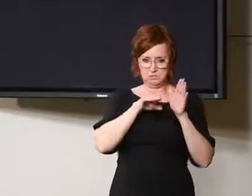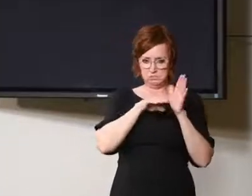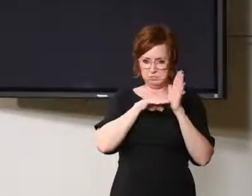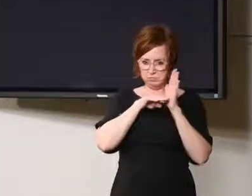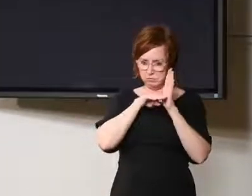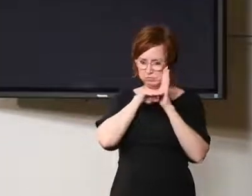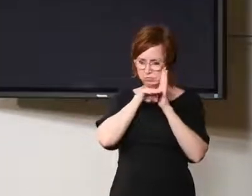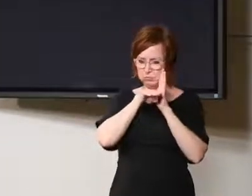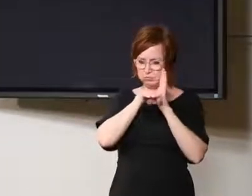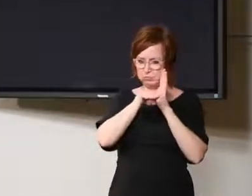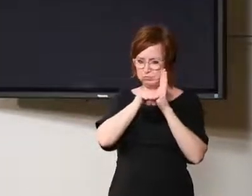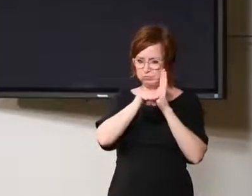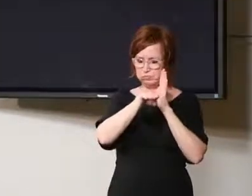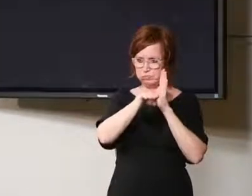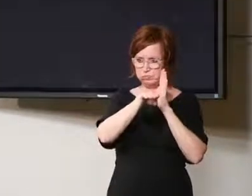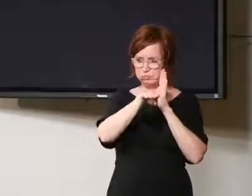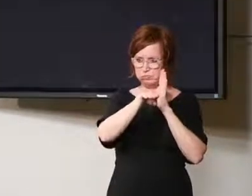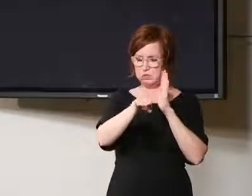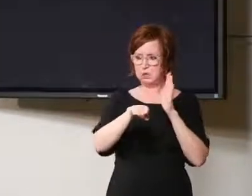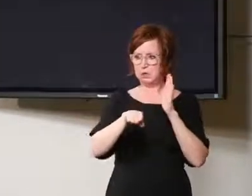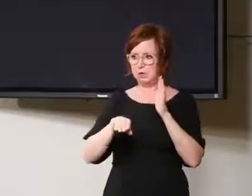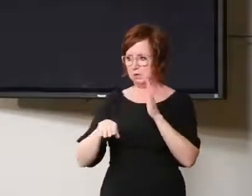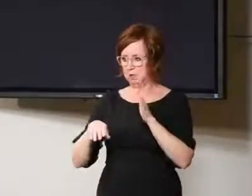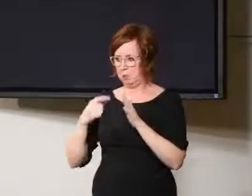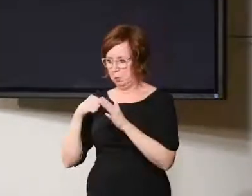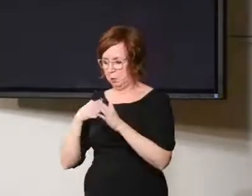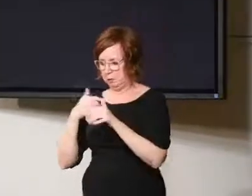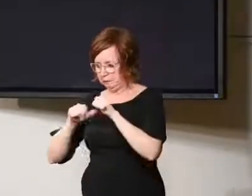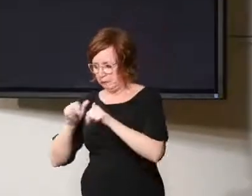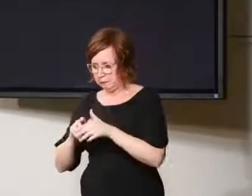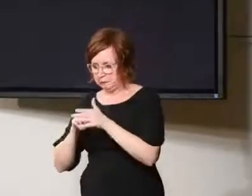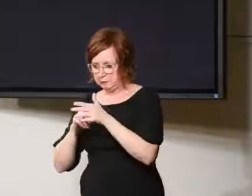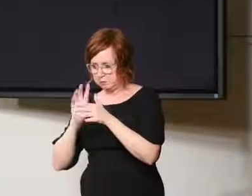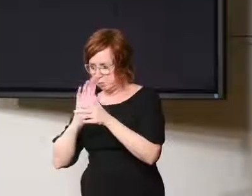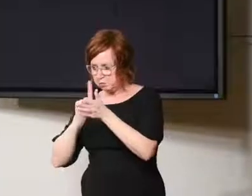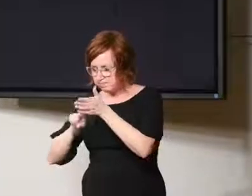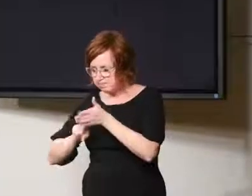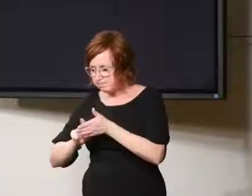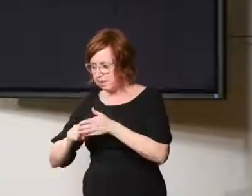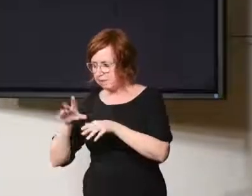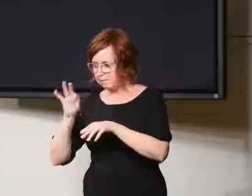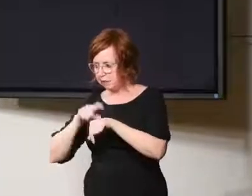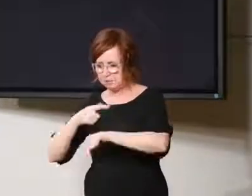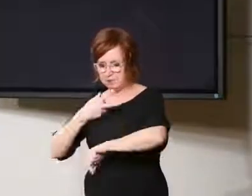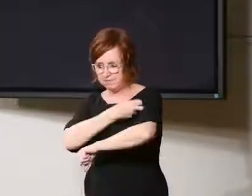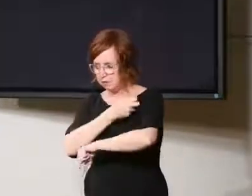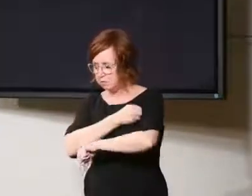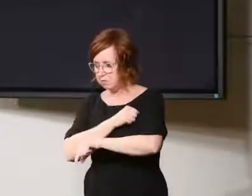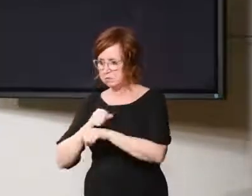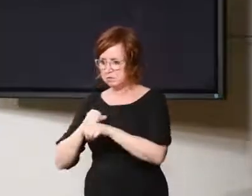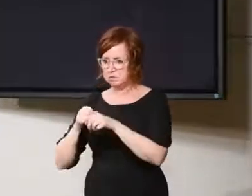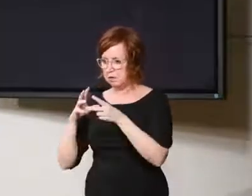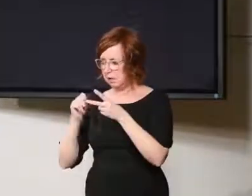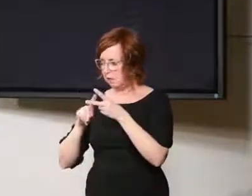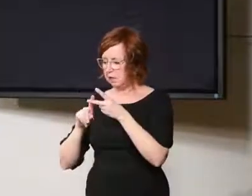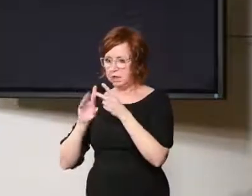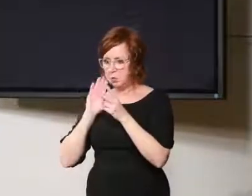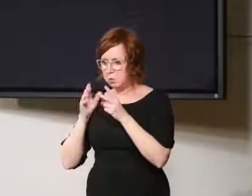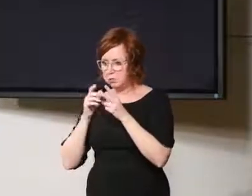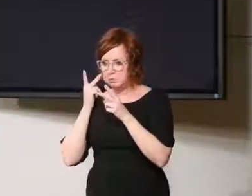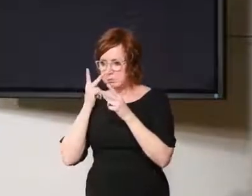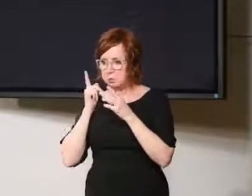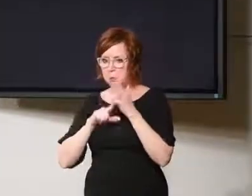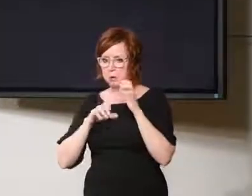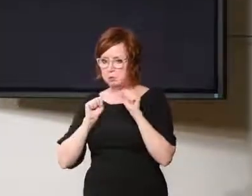be impacted with COVID-19 as well. It buys us time ultimately to be able to develop and manufacture a vaccine for the masses.